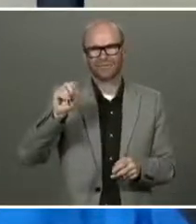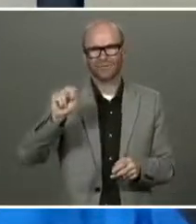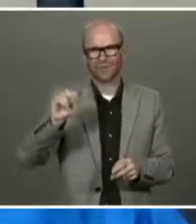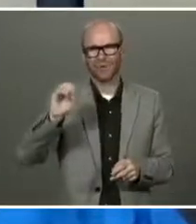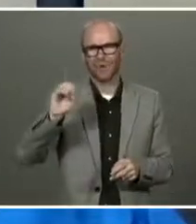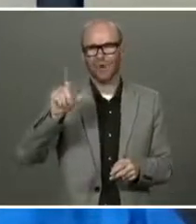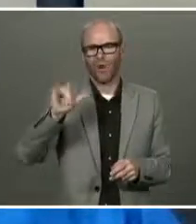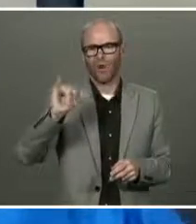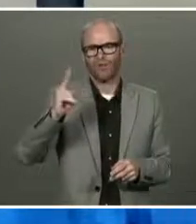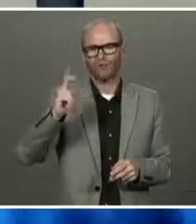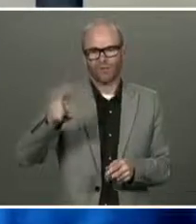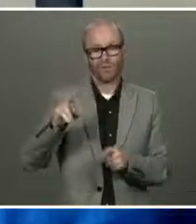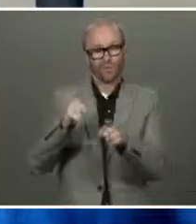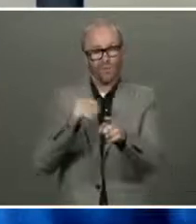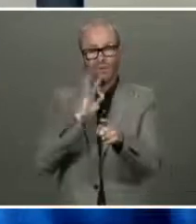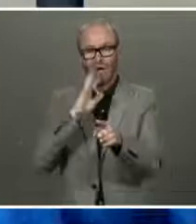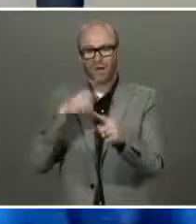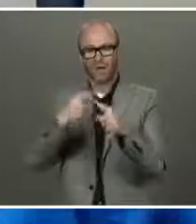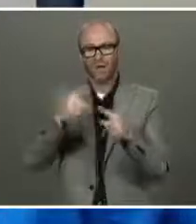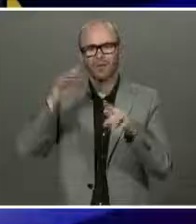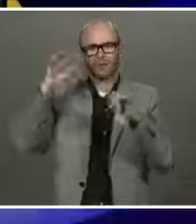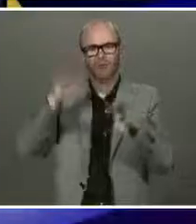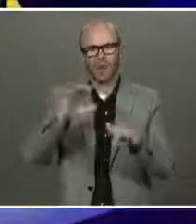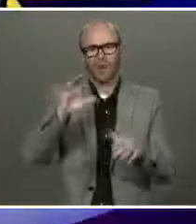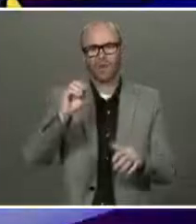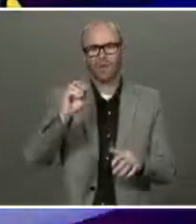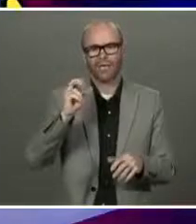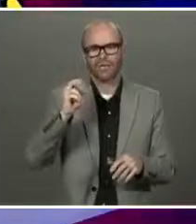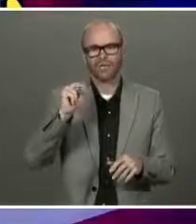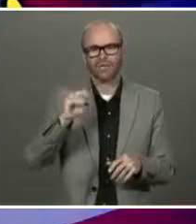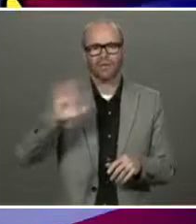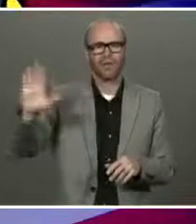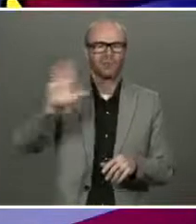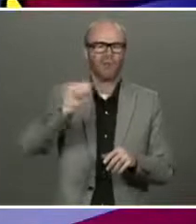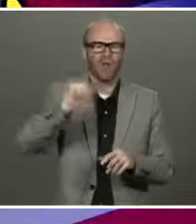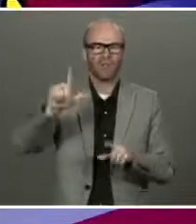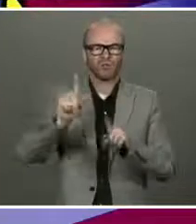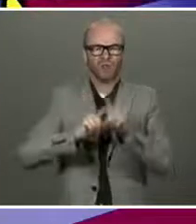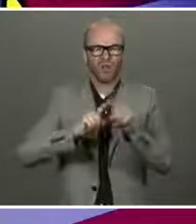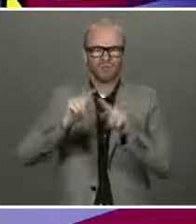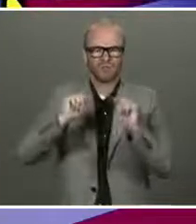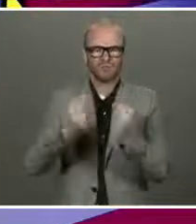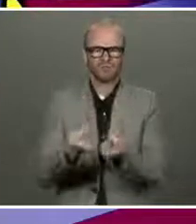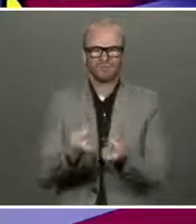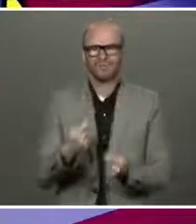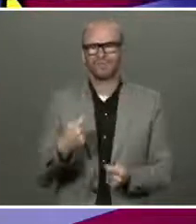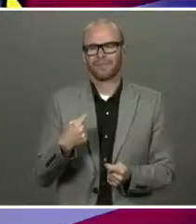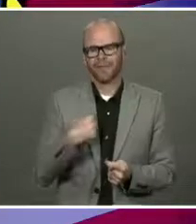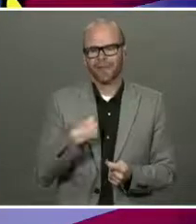Twitter about the Snow Canyon Santa Clara All-Stars, and you know,